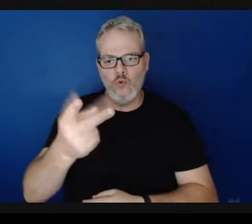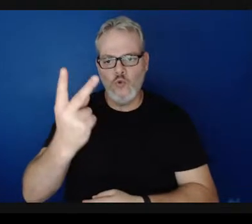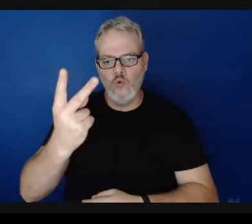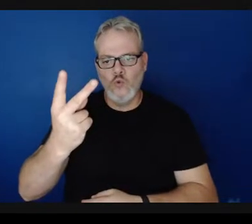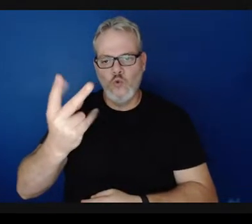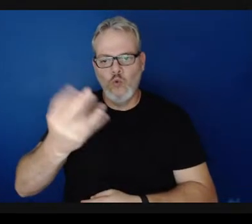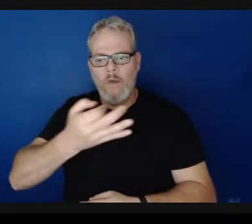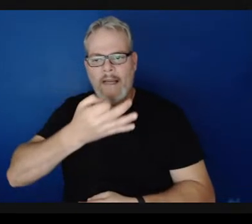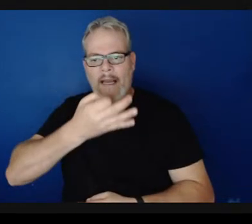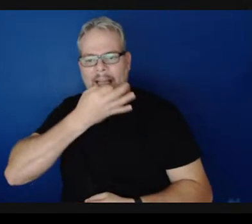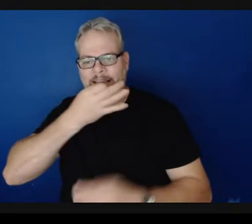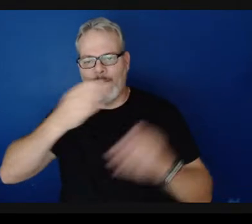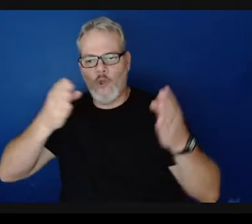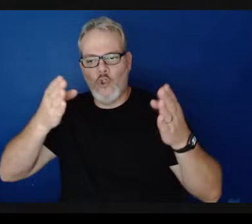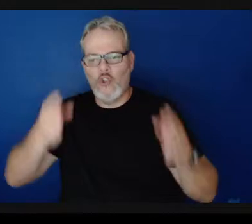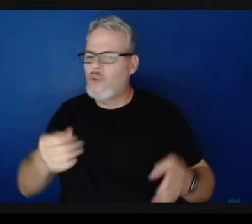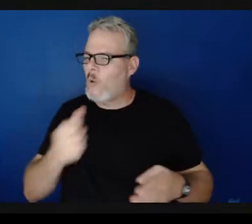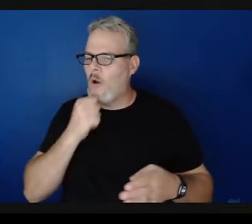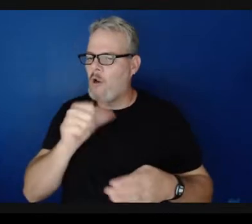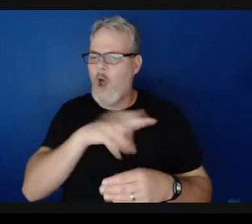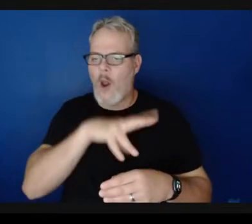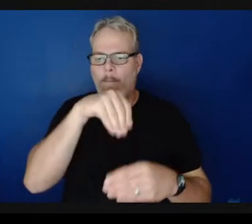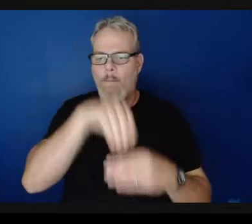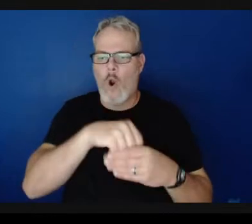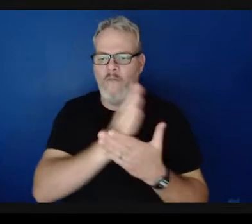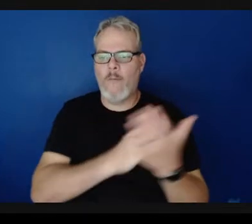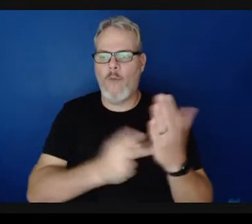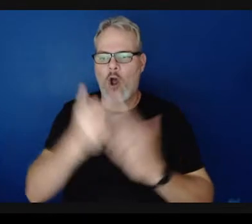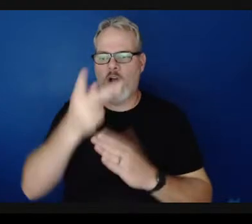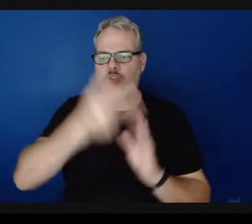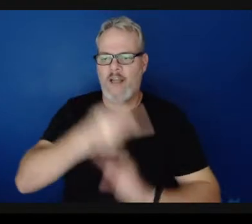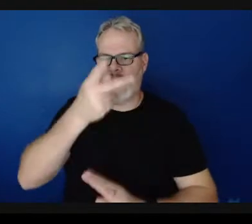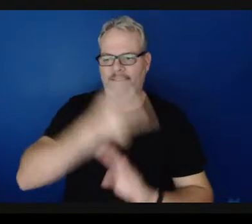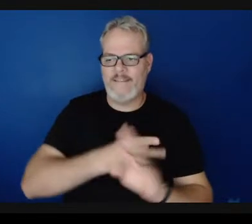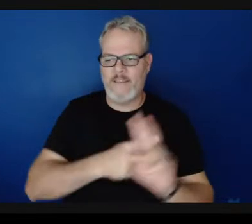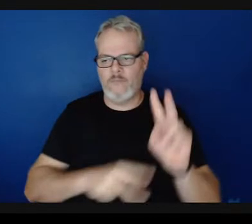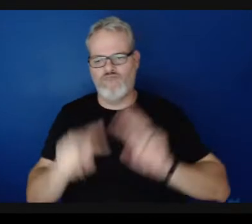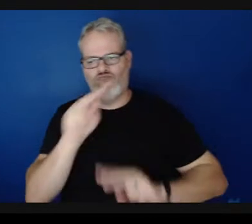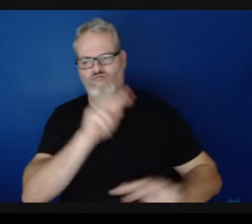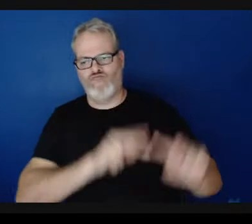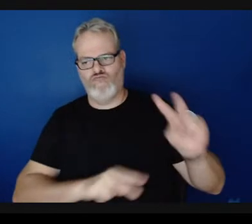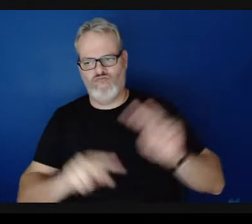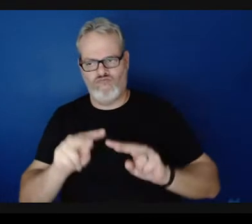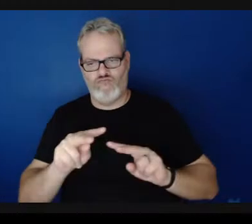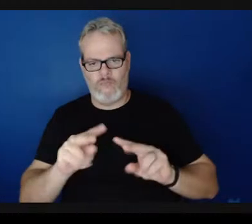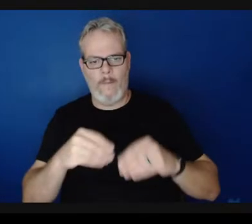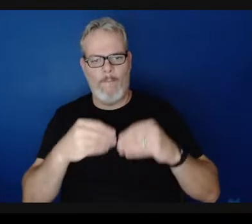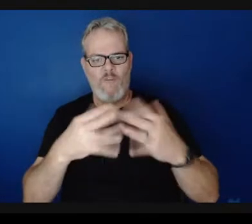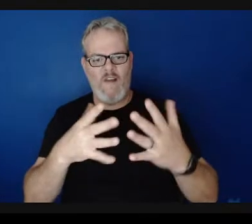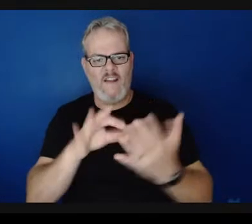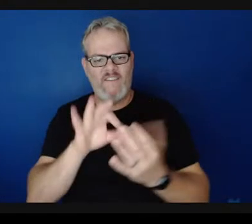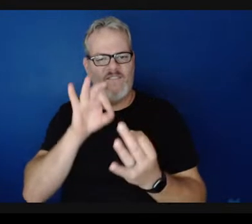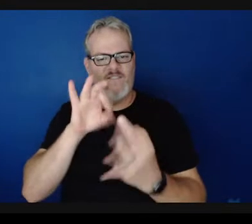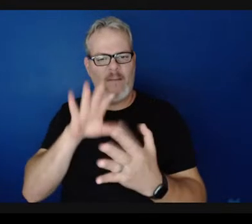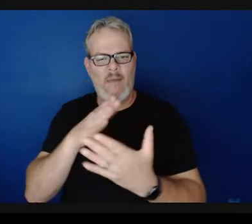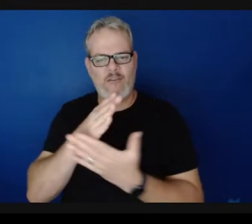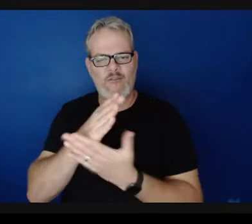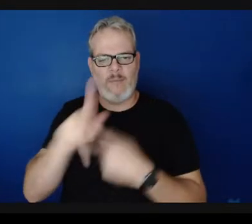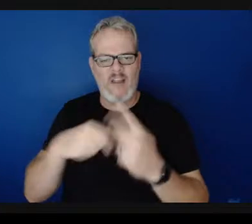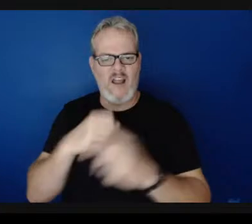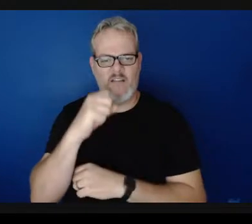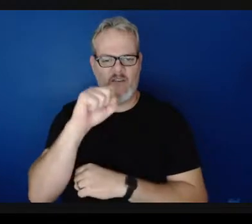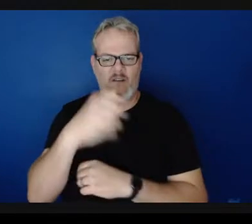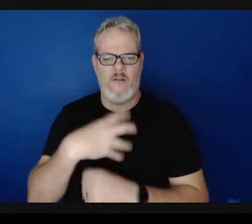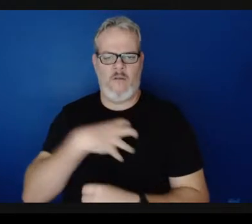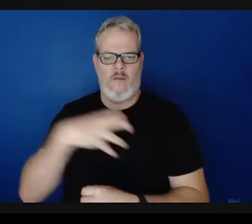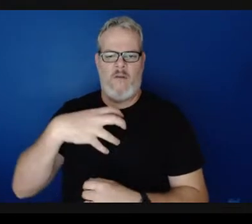experts who are not part of the project that review that. That then they provide feedback or sometimes objections. If there